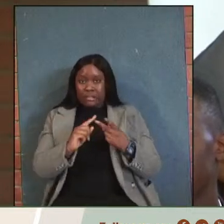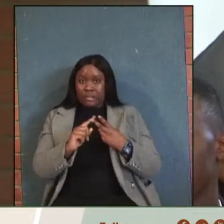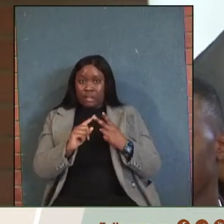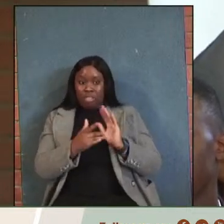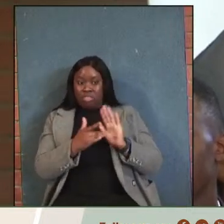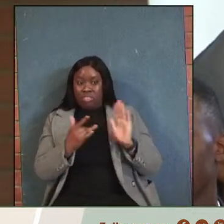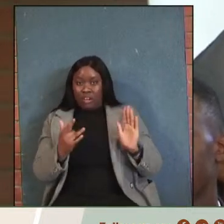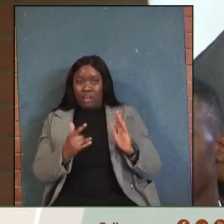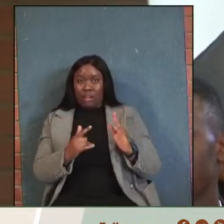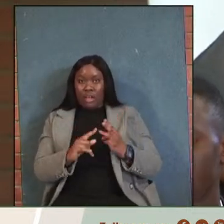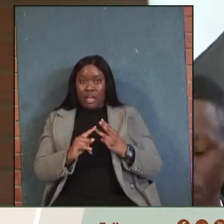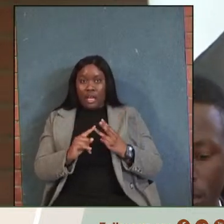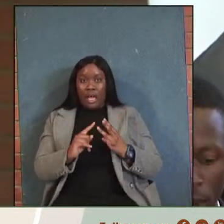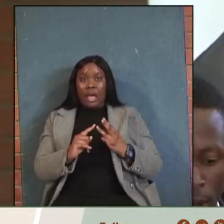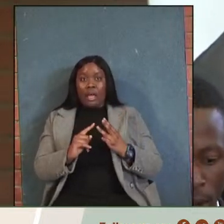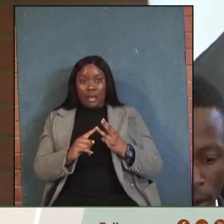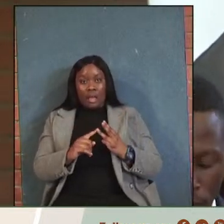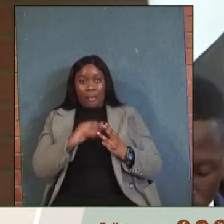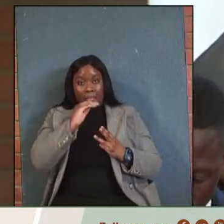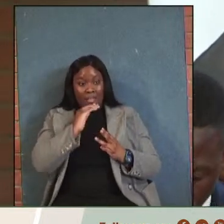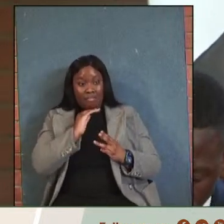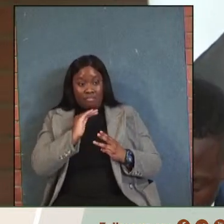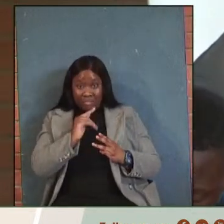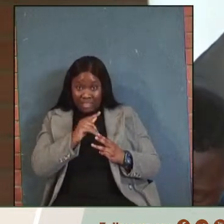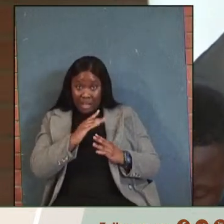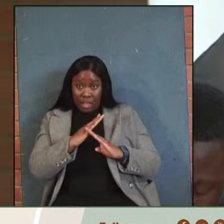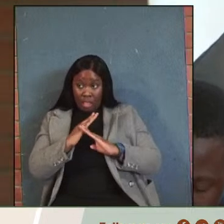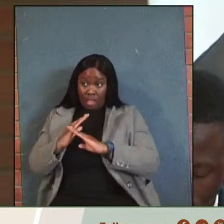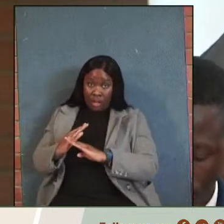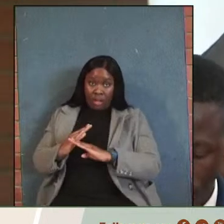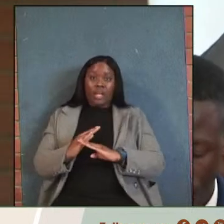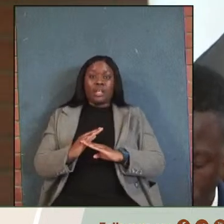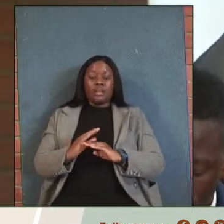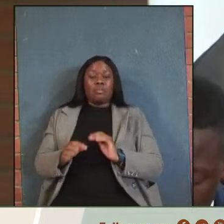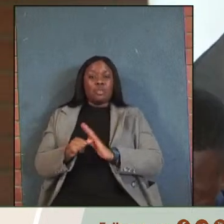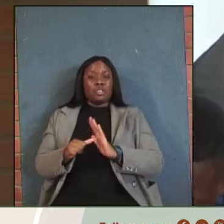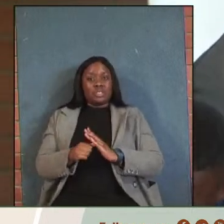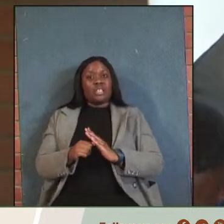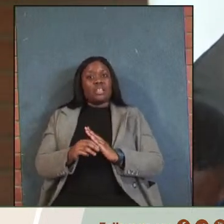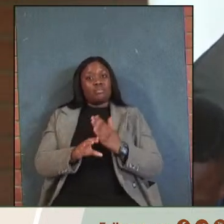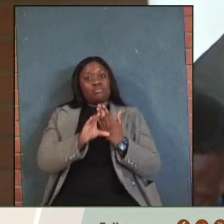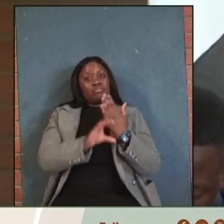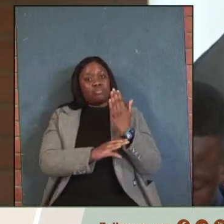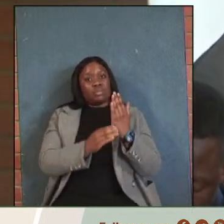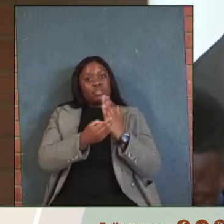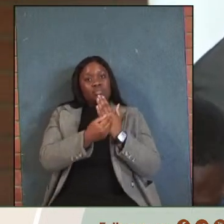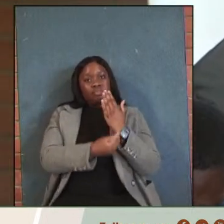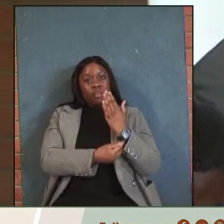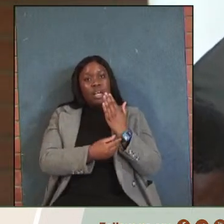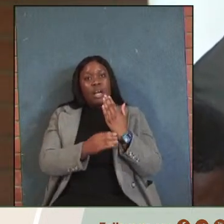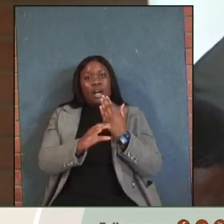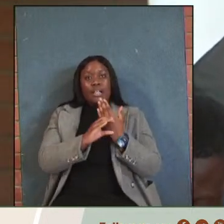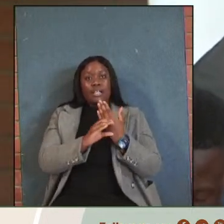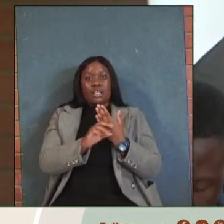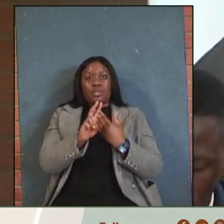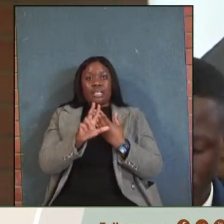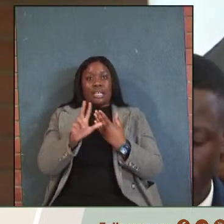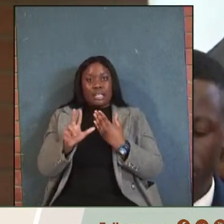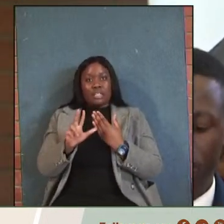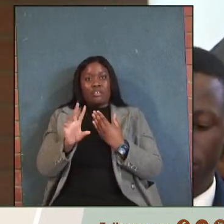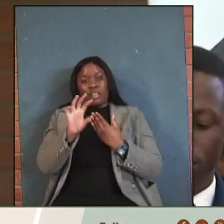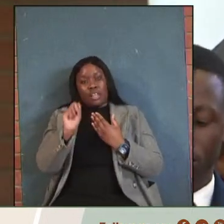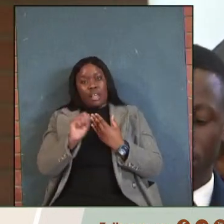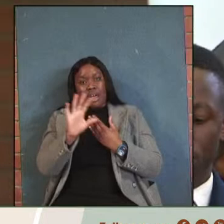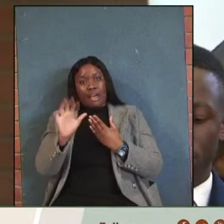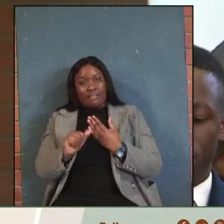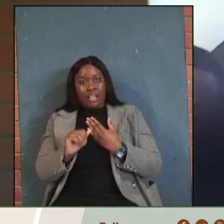a basic value, but also an obligation clearly set out in Article 28 of the South African